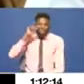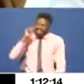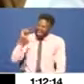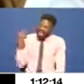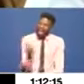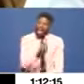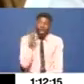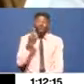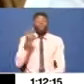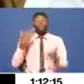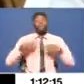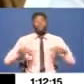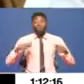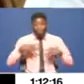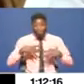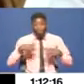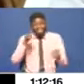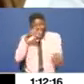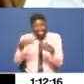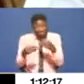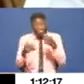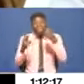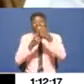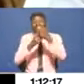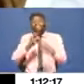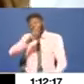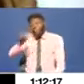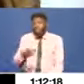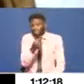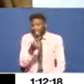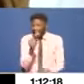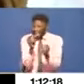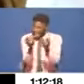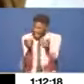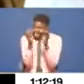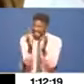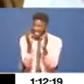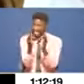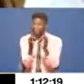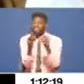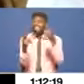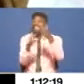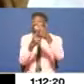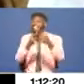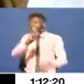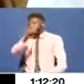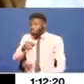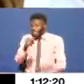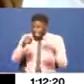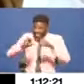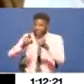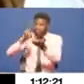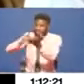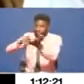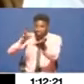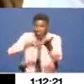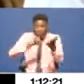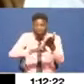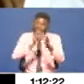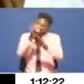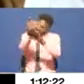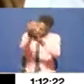walemavu watu saba. Kama hao watu saba waenda kuandikishwa wote,